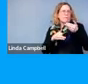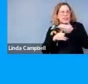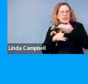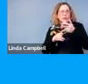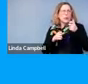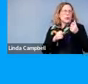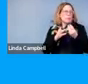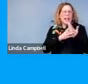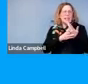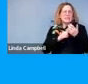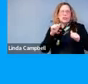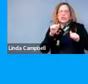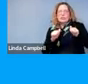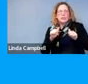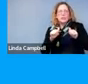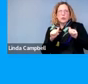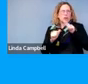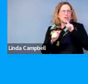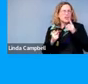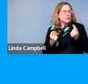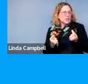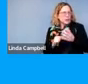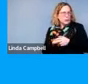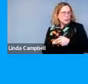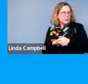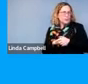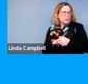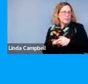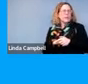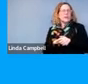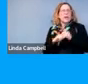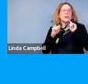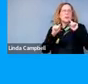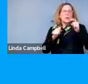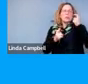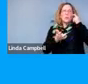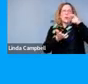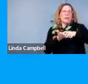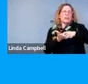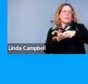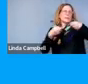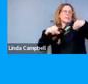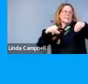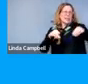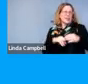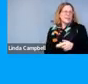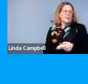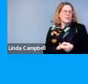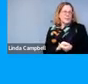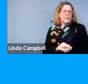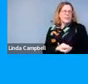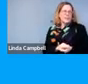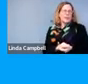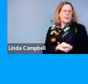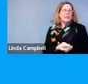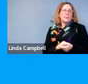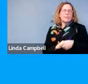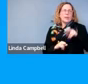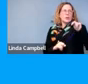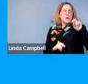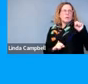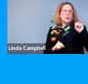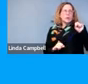If you have a pet or fish or plants and you're not too sure what to do with it anymore, go to a recognized retailer.